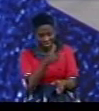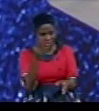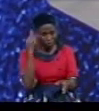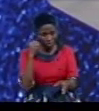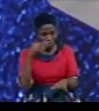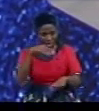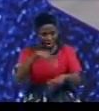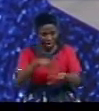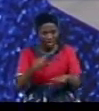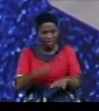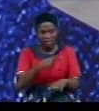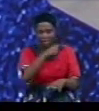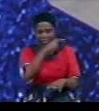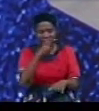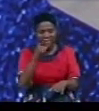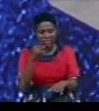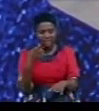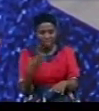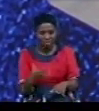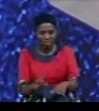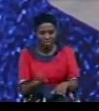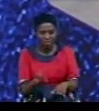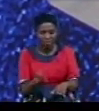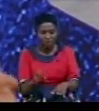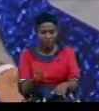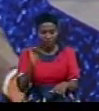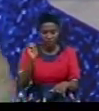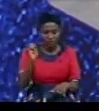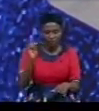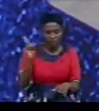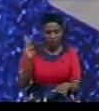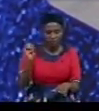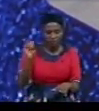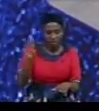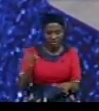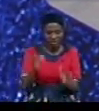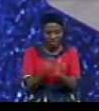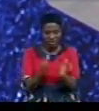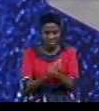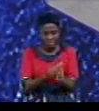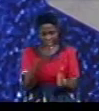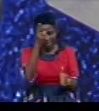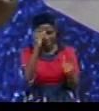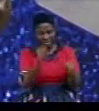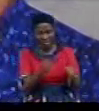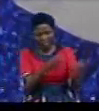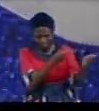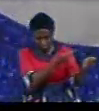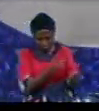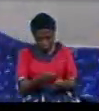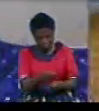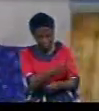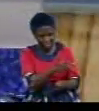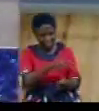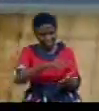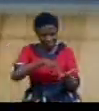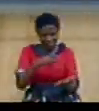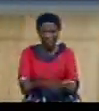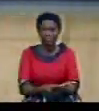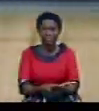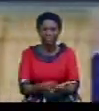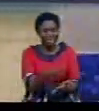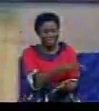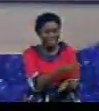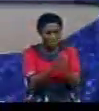so powerful so Corning so crafty and it's going to bring them down the prayers saved